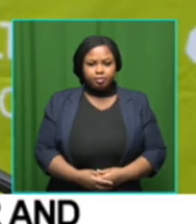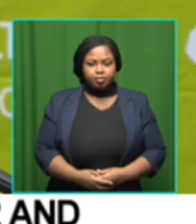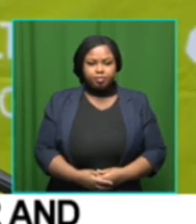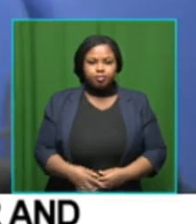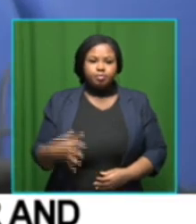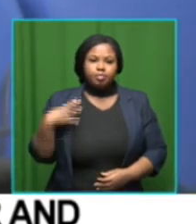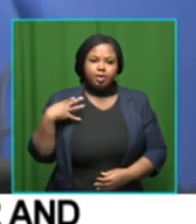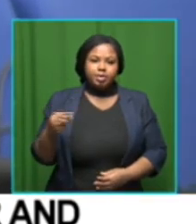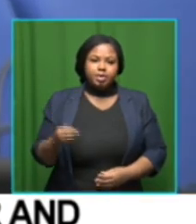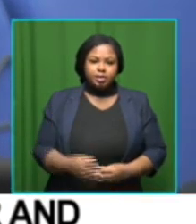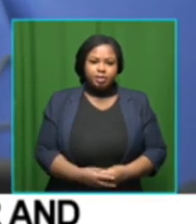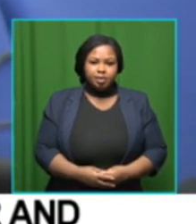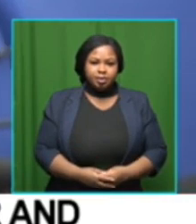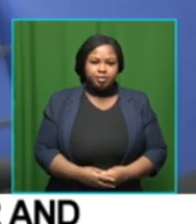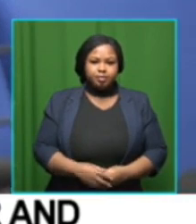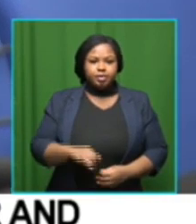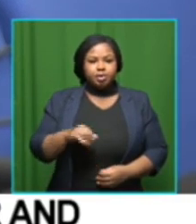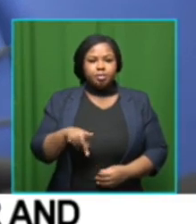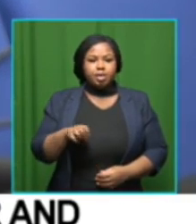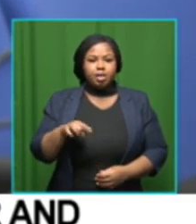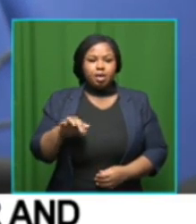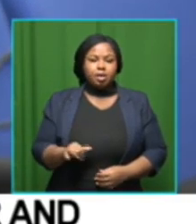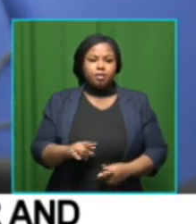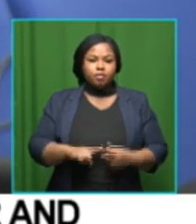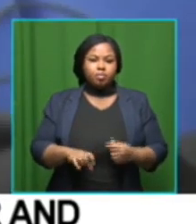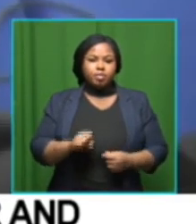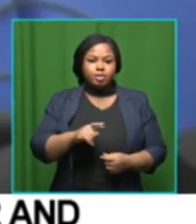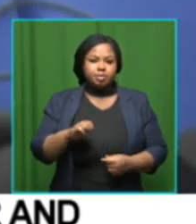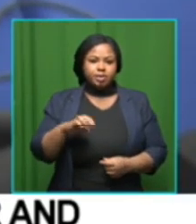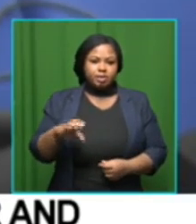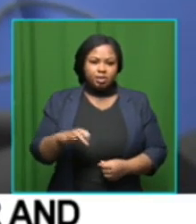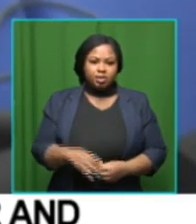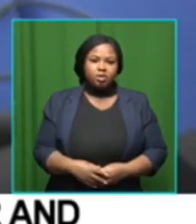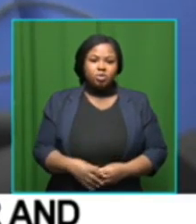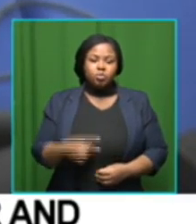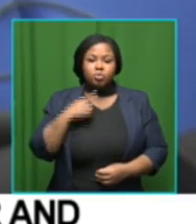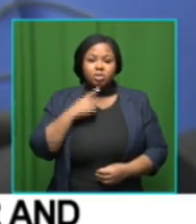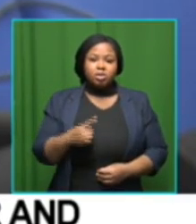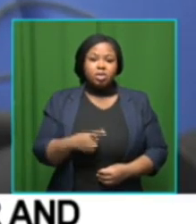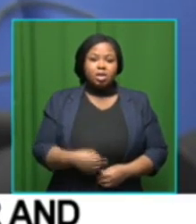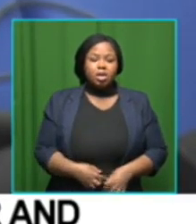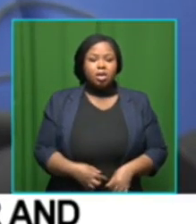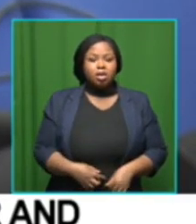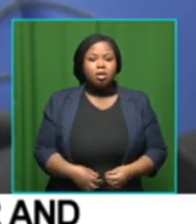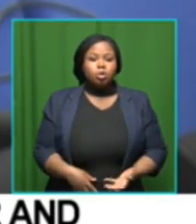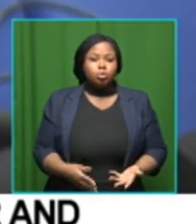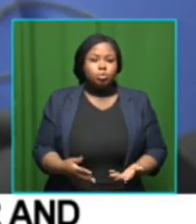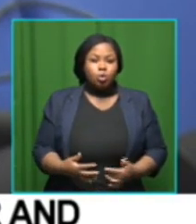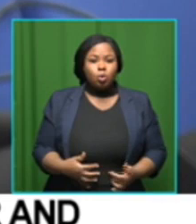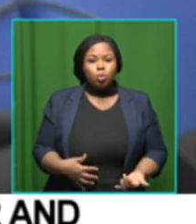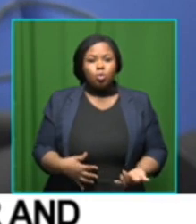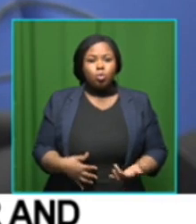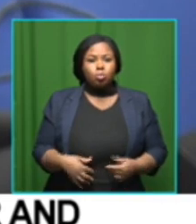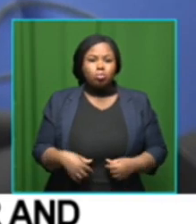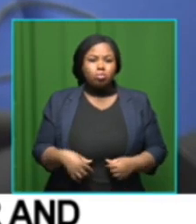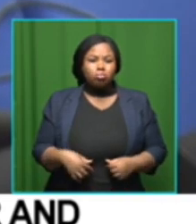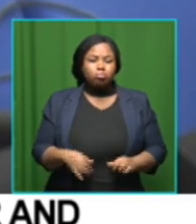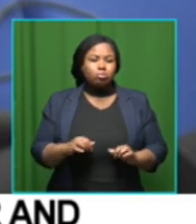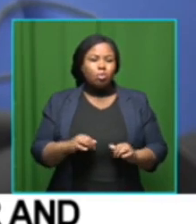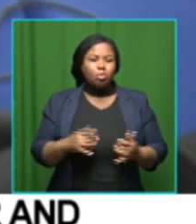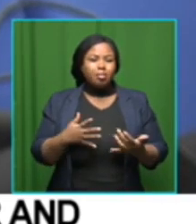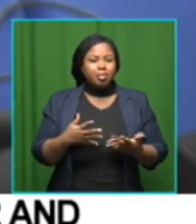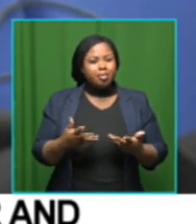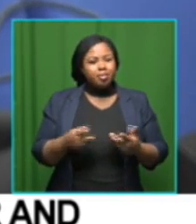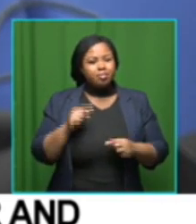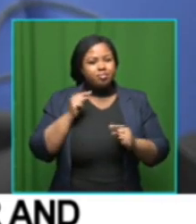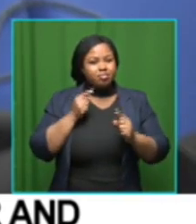Minister Zweli Mkhize from SABC TV News. You said the calm before the storm. What's the worst case